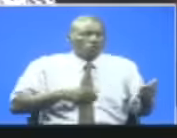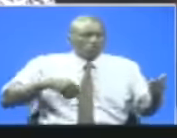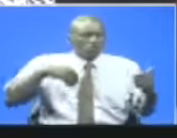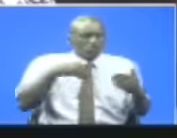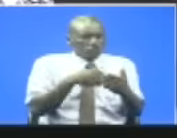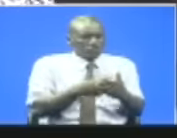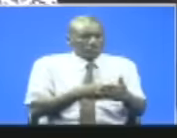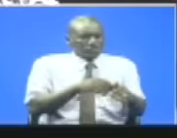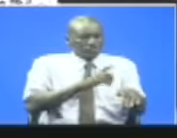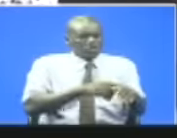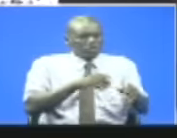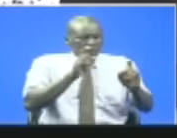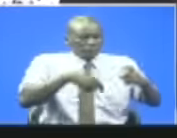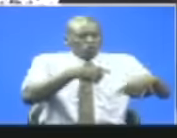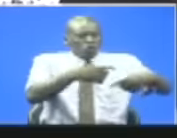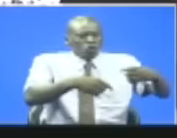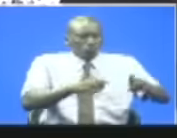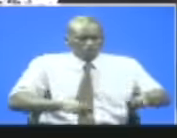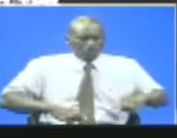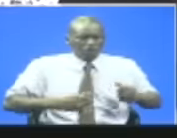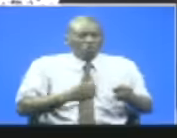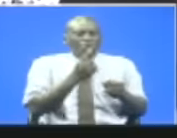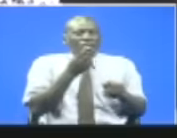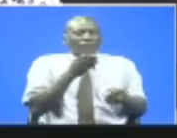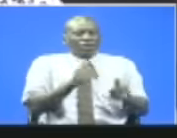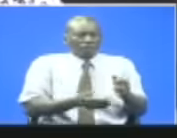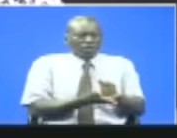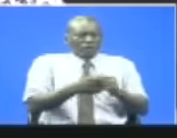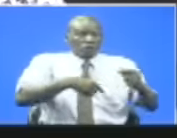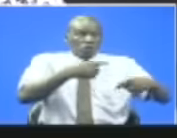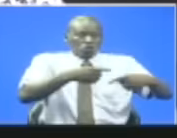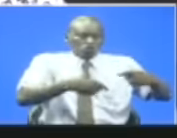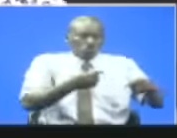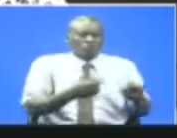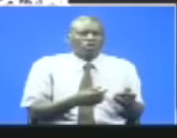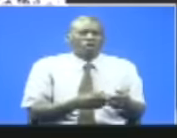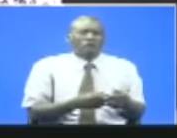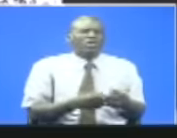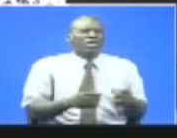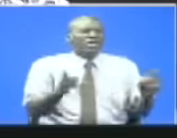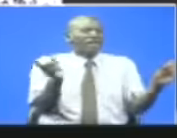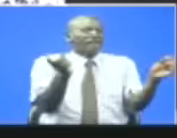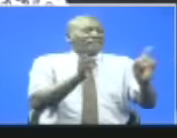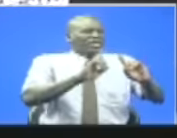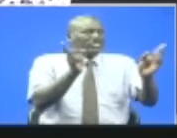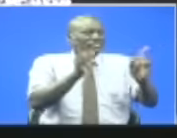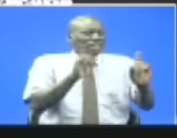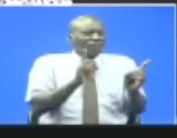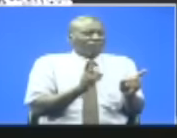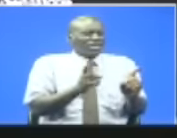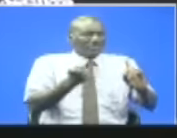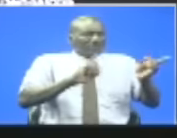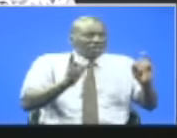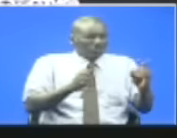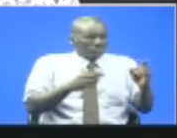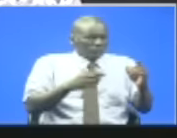on. And one of the things that helps us to move on is never to reignite things that we have